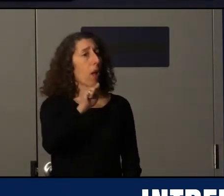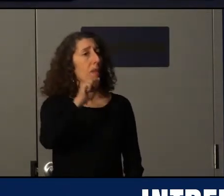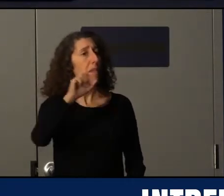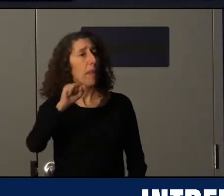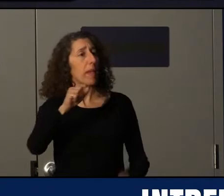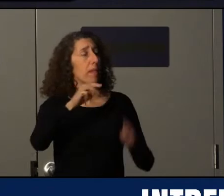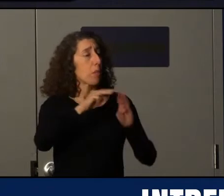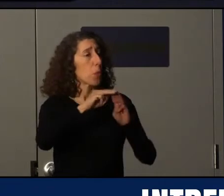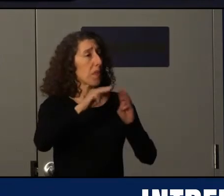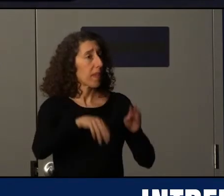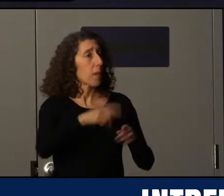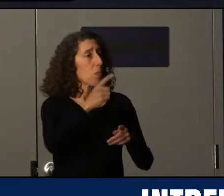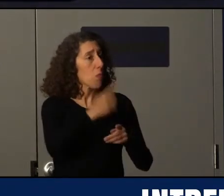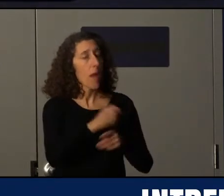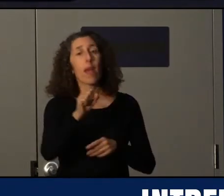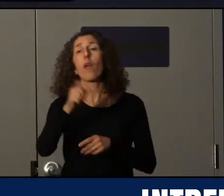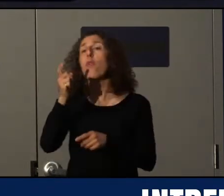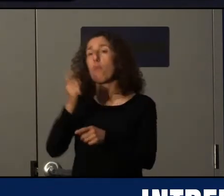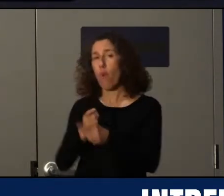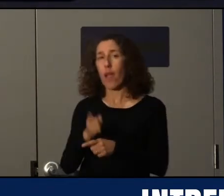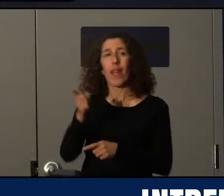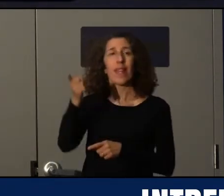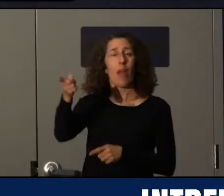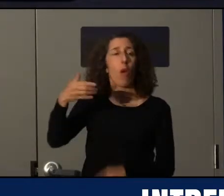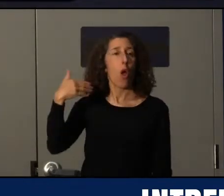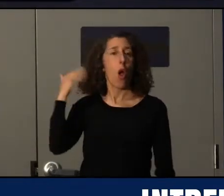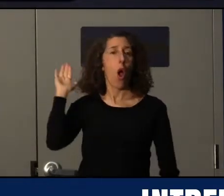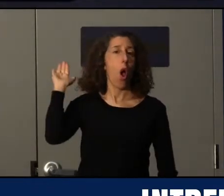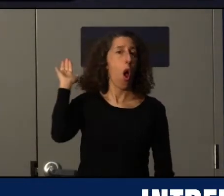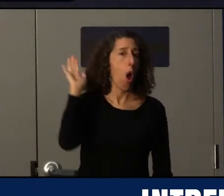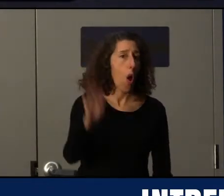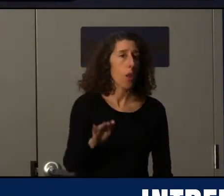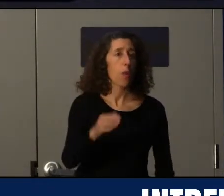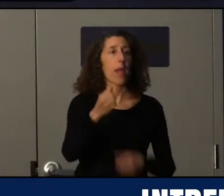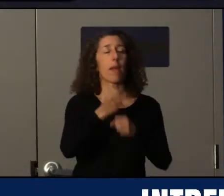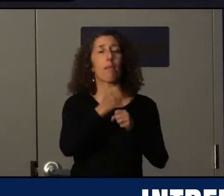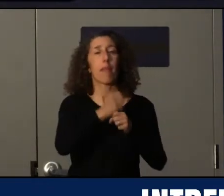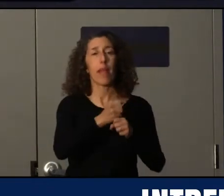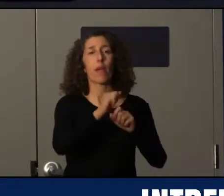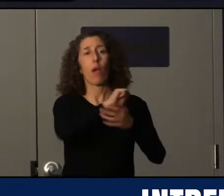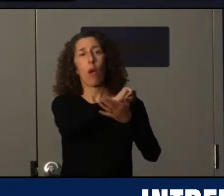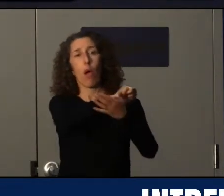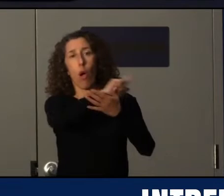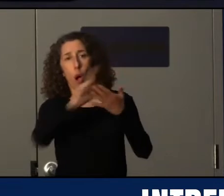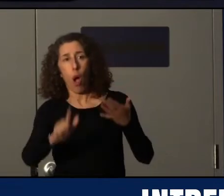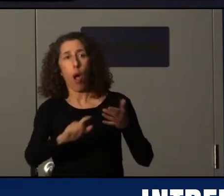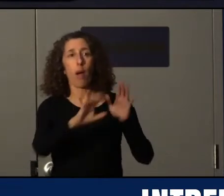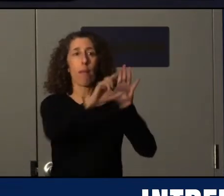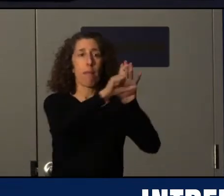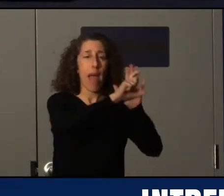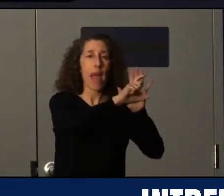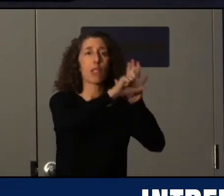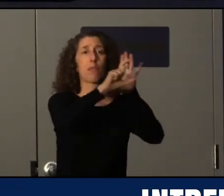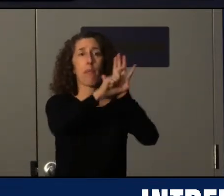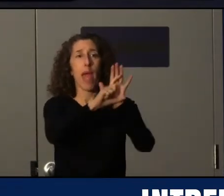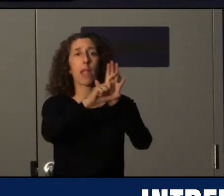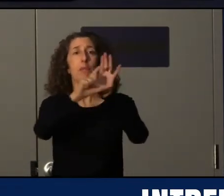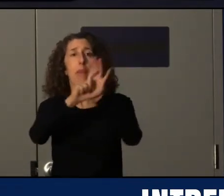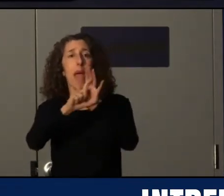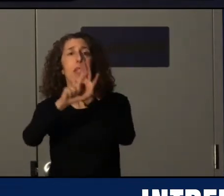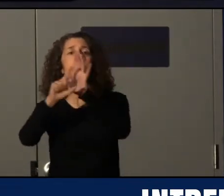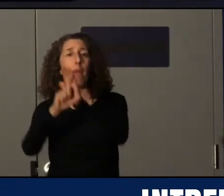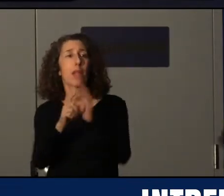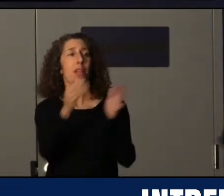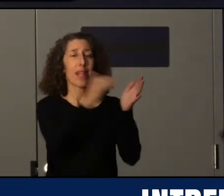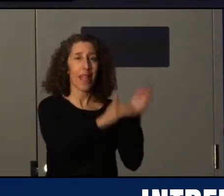of the very earliest. I think he did the STS-1 patch. He did Star Trek art. He did Space, 2001: A